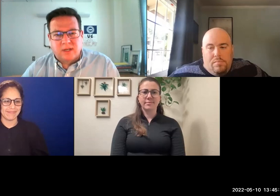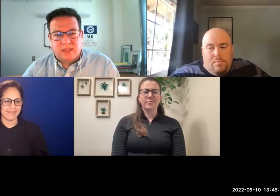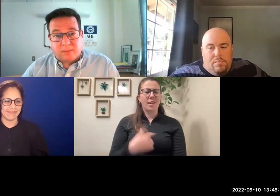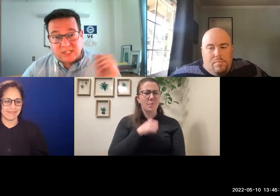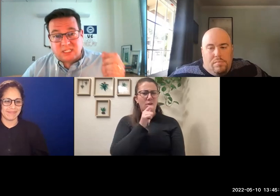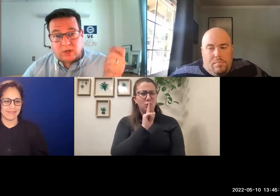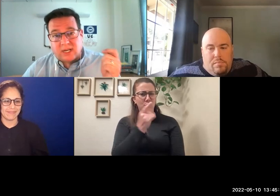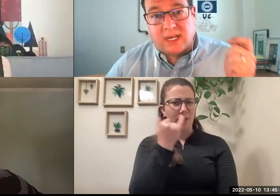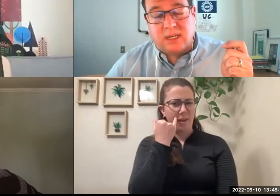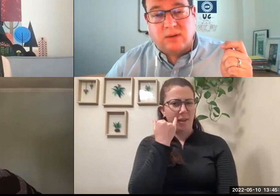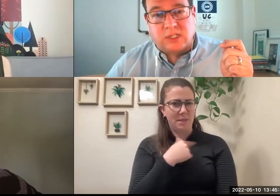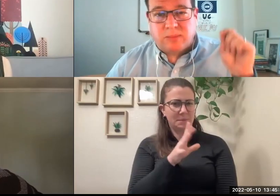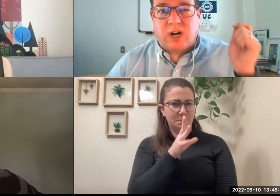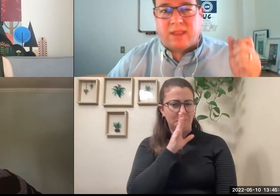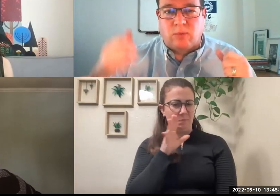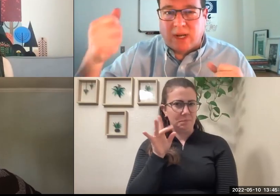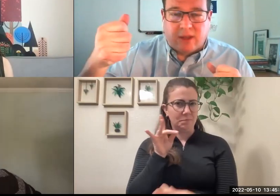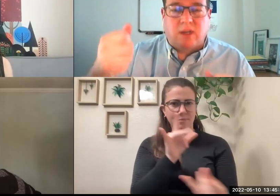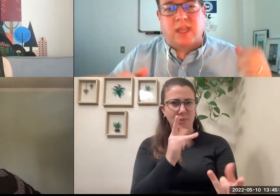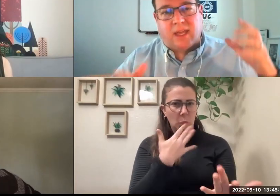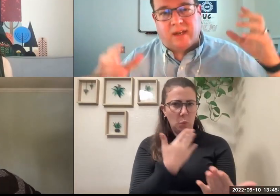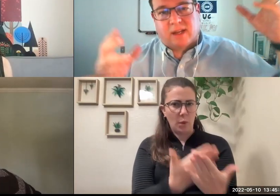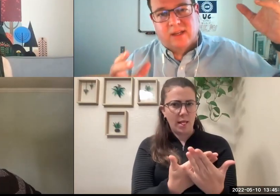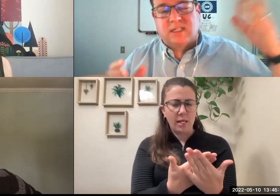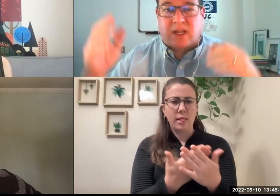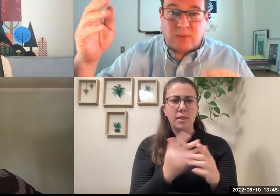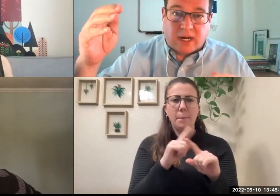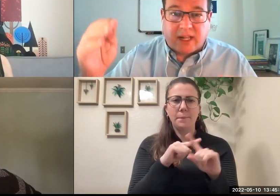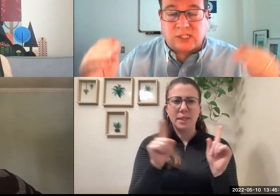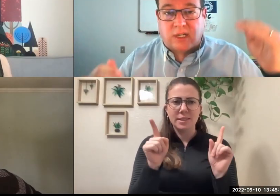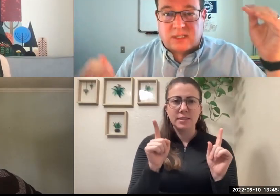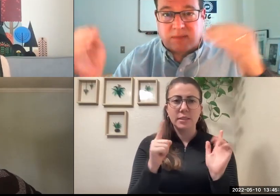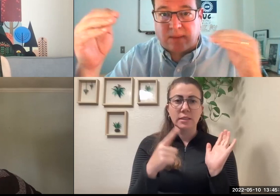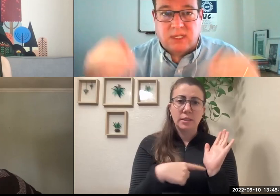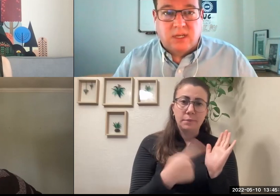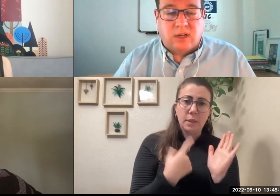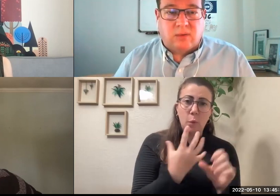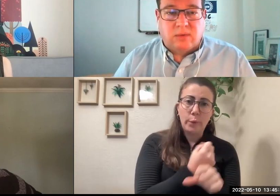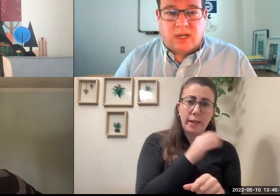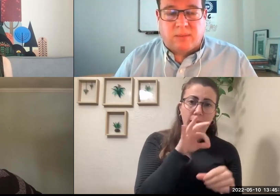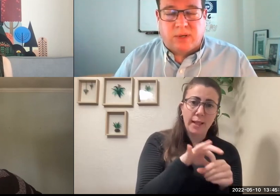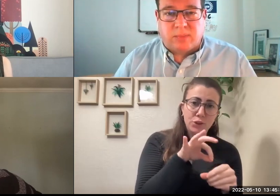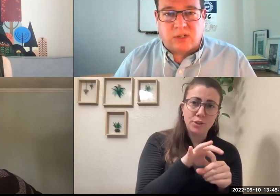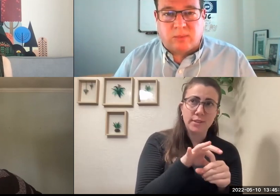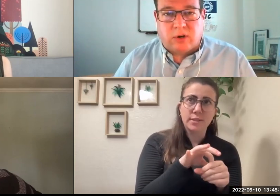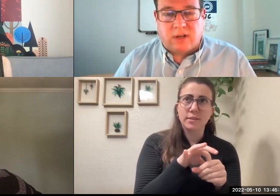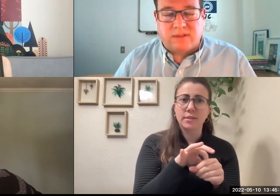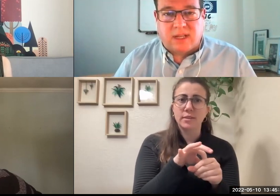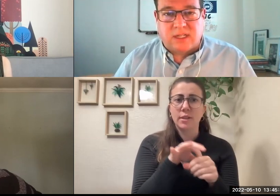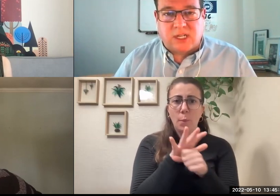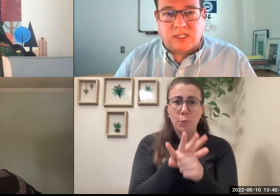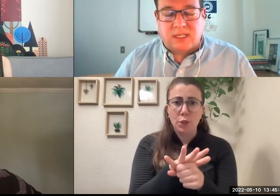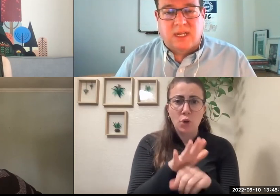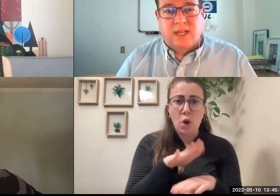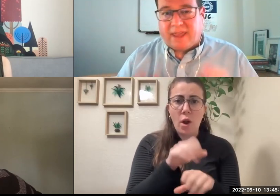it, but that process of organizing, which is in part about like winning the union in the end, and like sometimes winning an election, and sometimes, you know, putting pressure on an employer enough